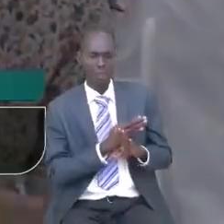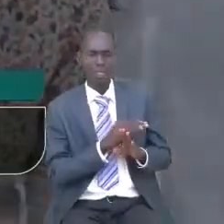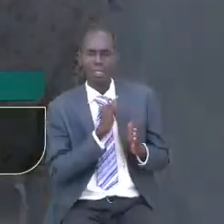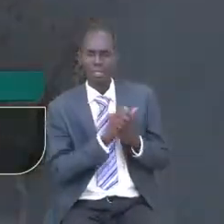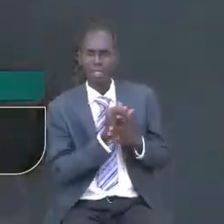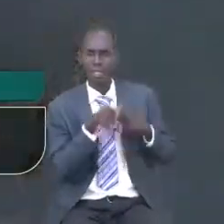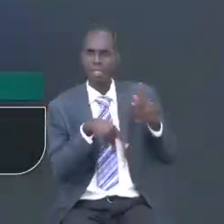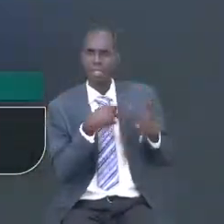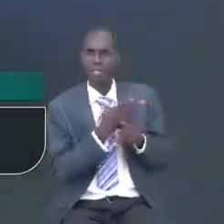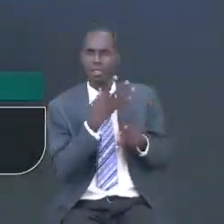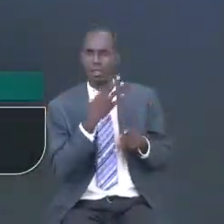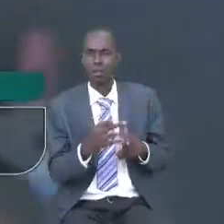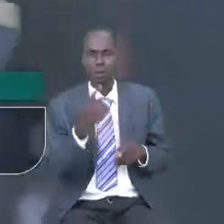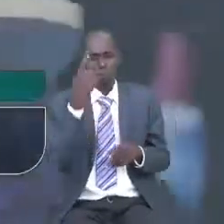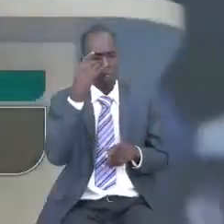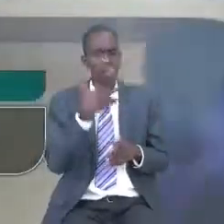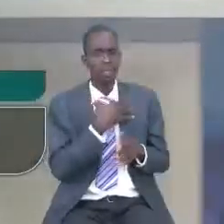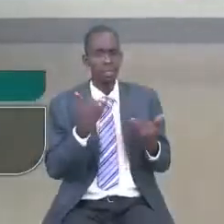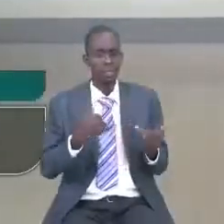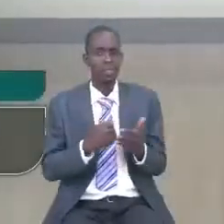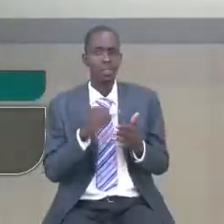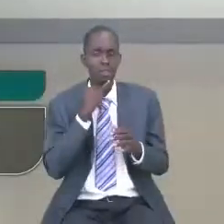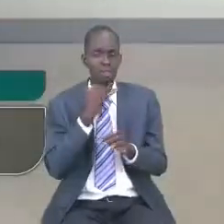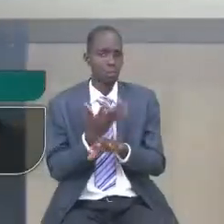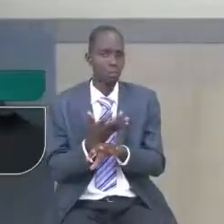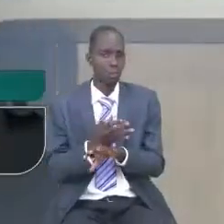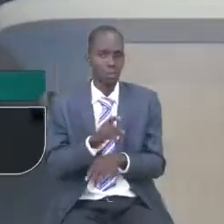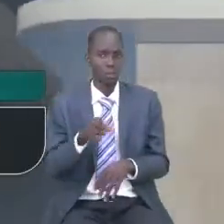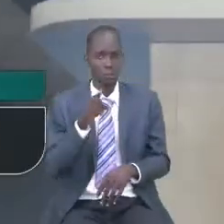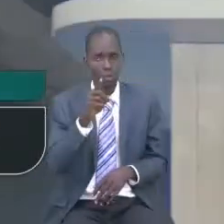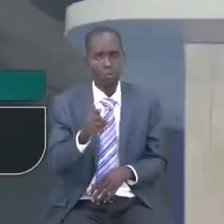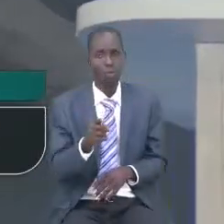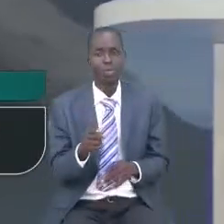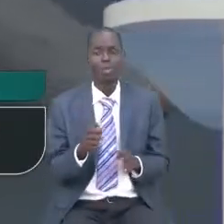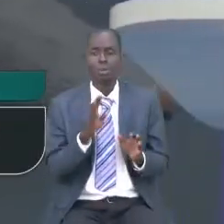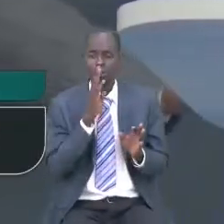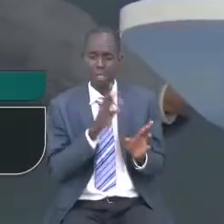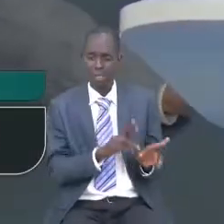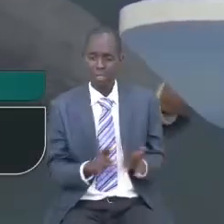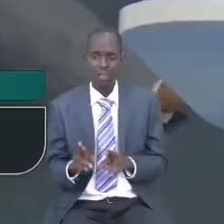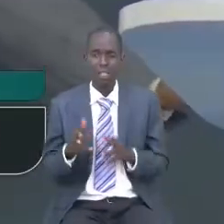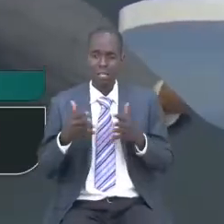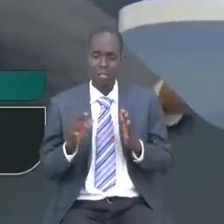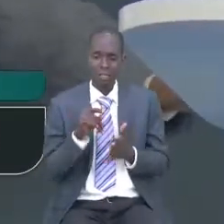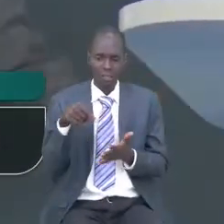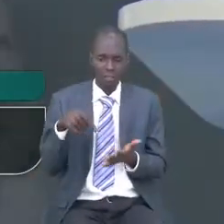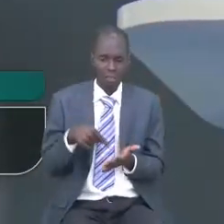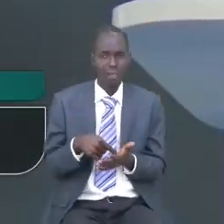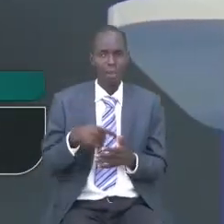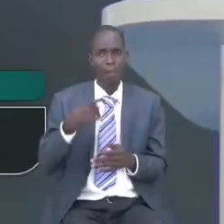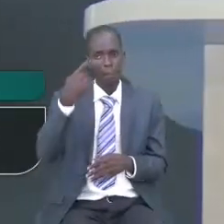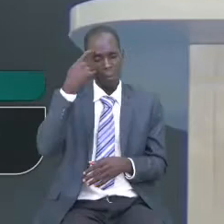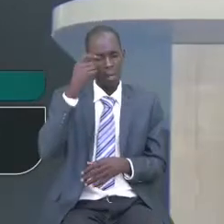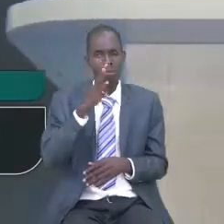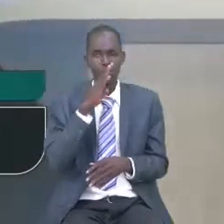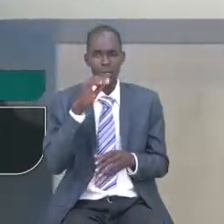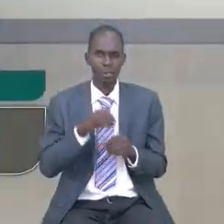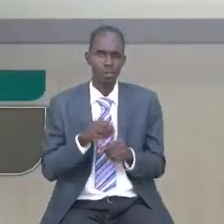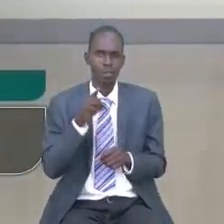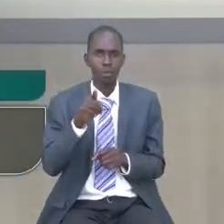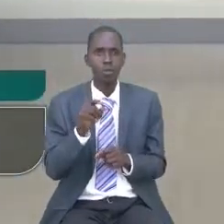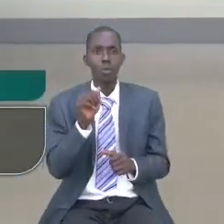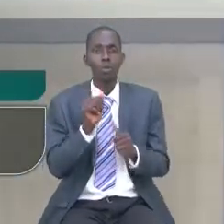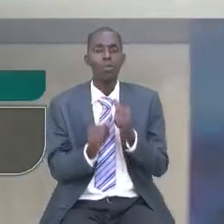it's appealing to you. Get ready. Let this mind be in you, which